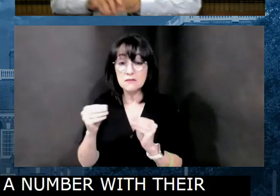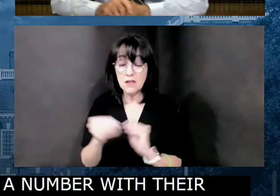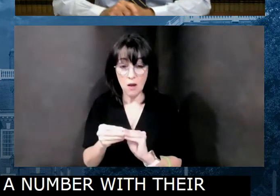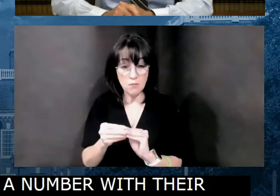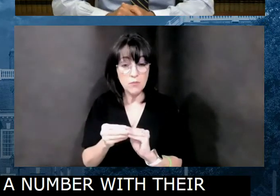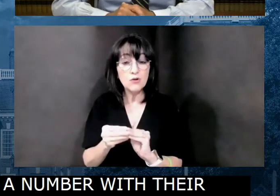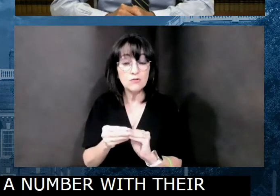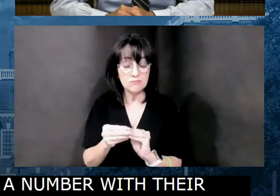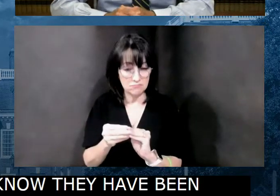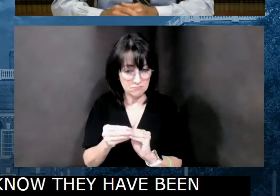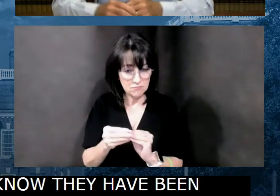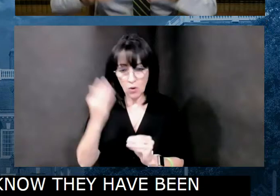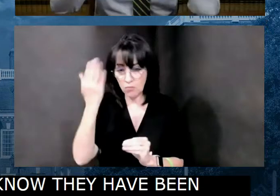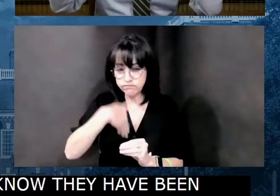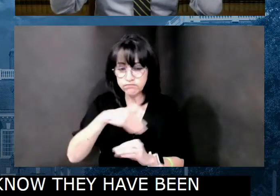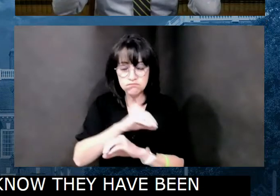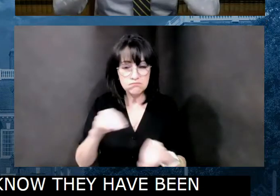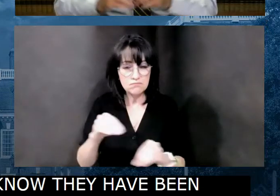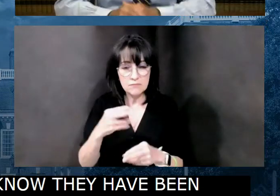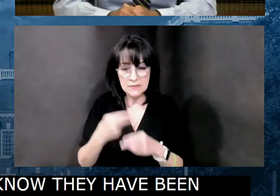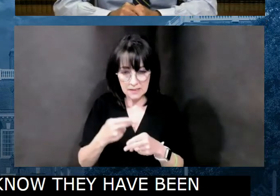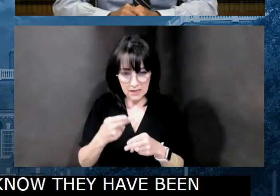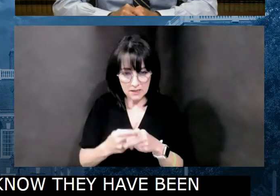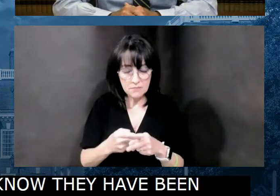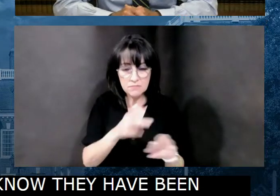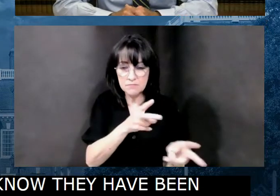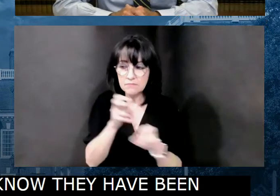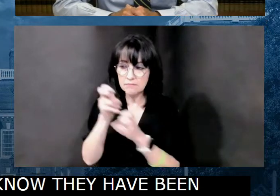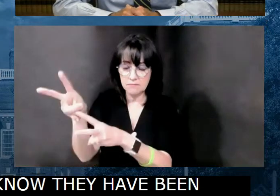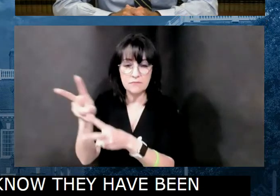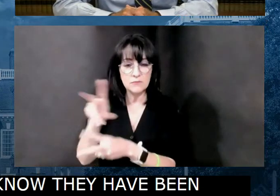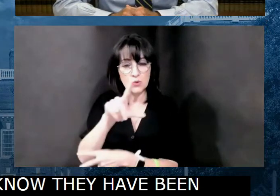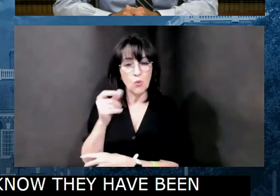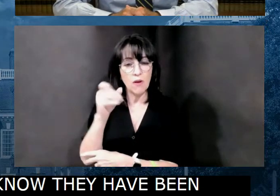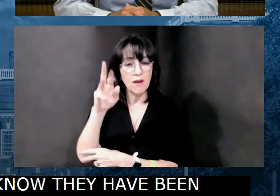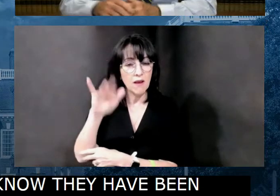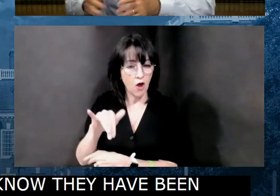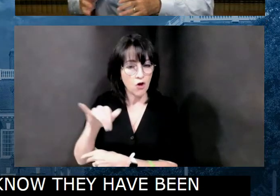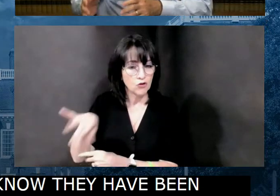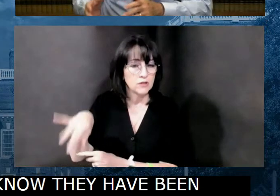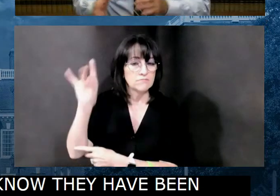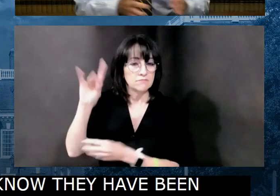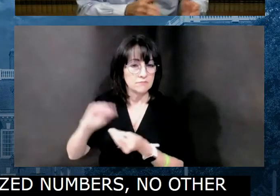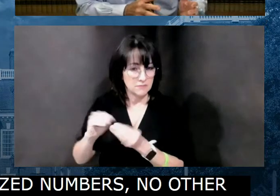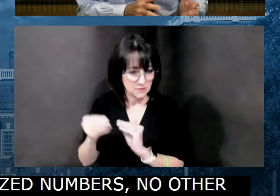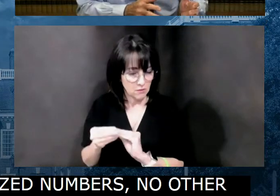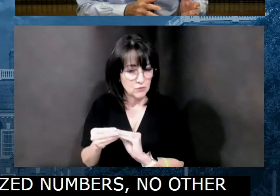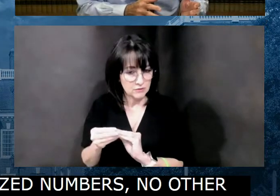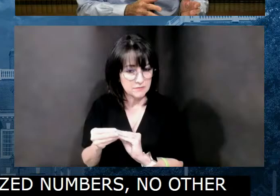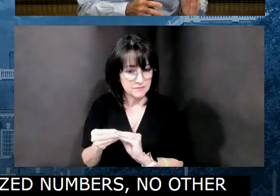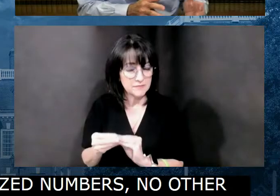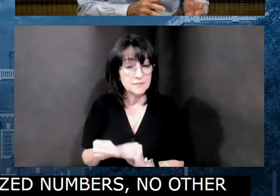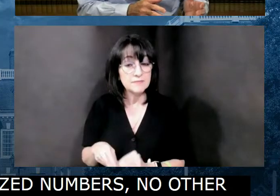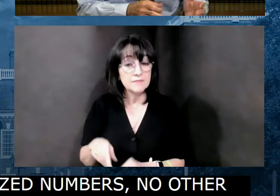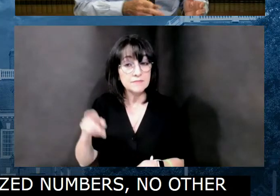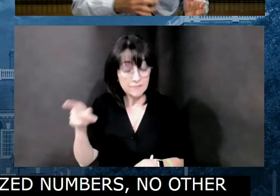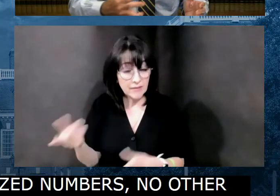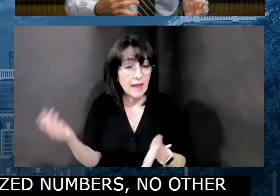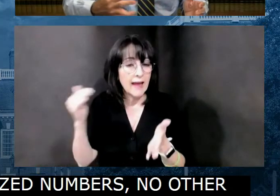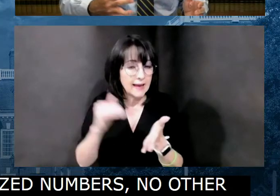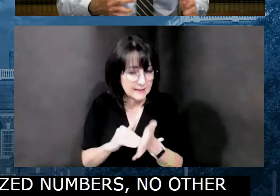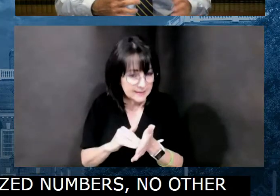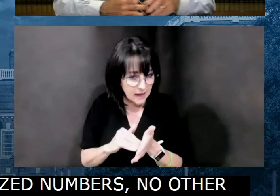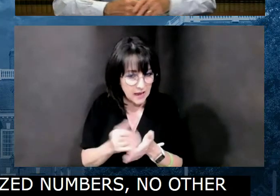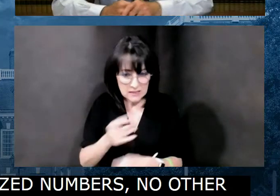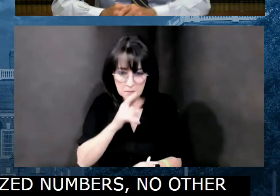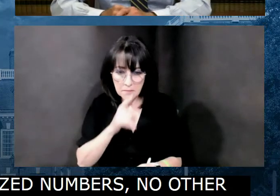to the lottery office. So essentially they have a database of numbers. They double randomize them again. They have 3